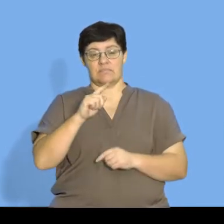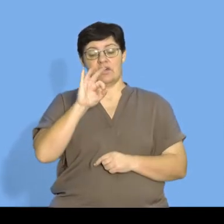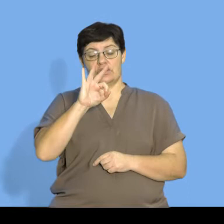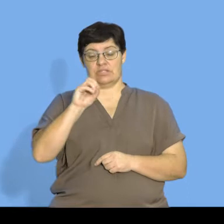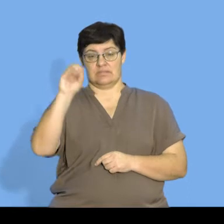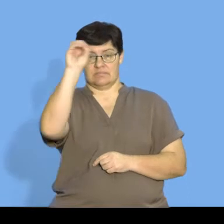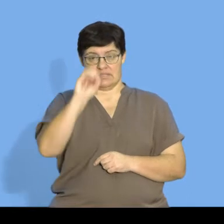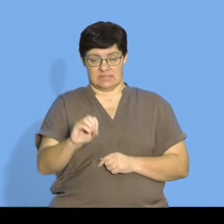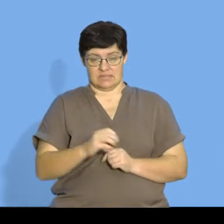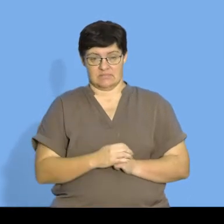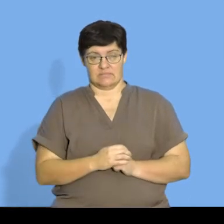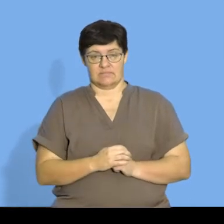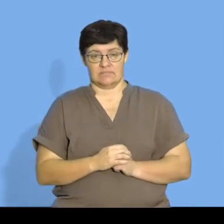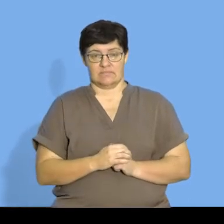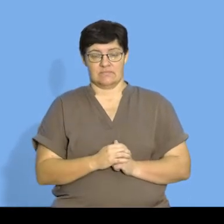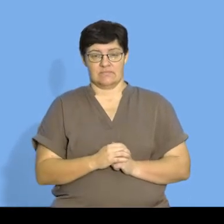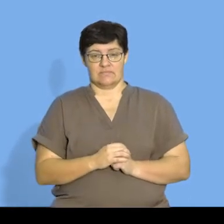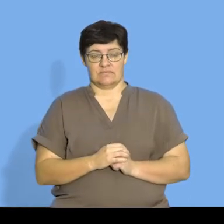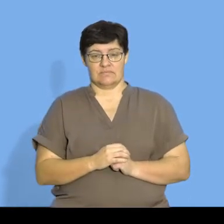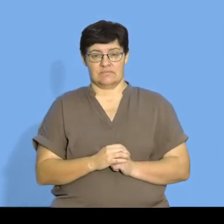times the 30%,